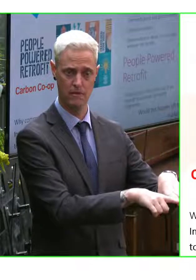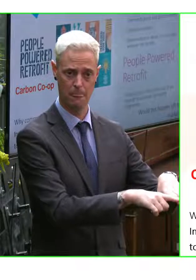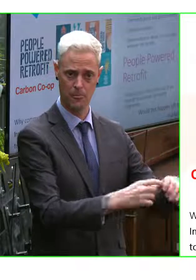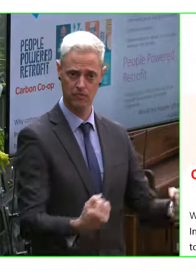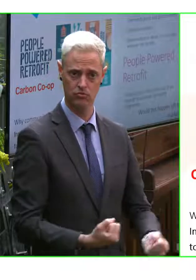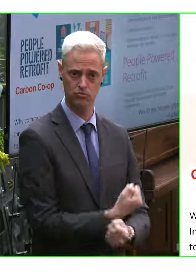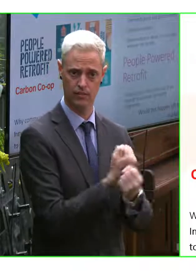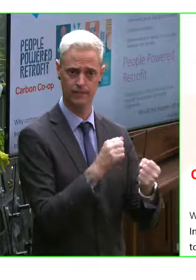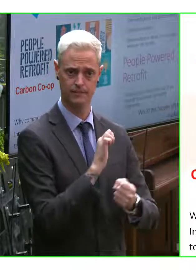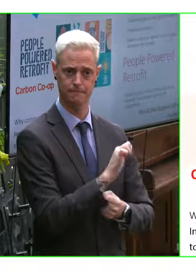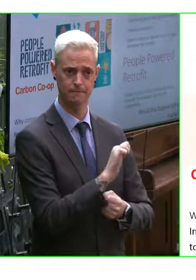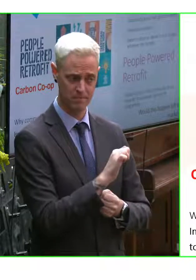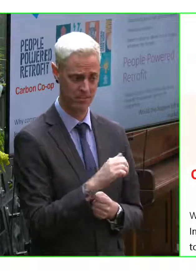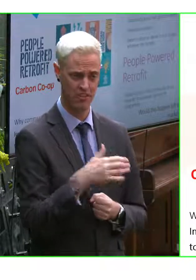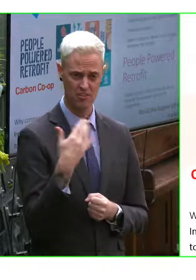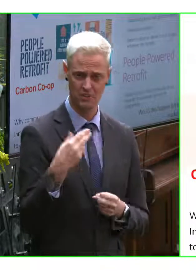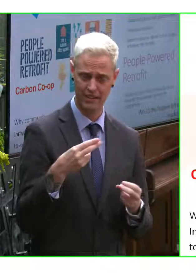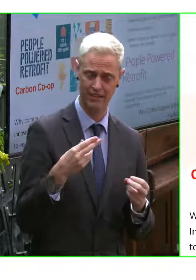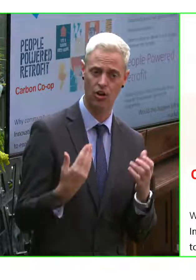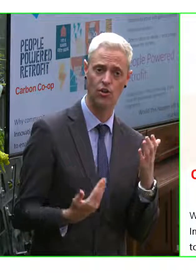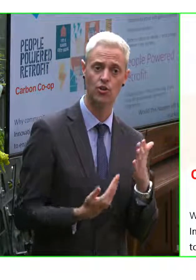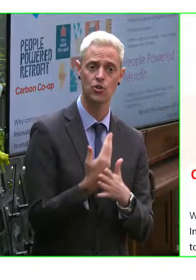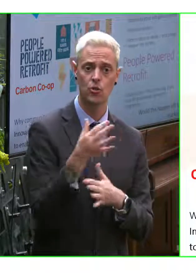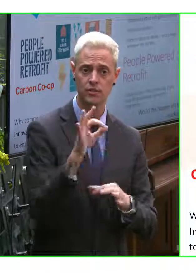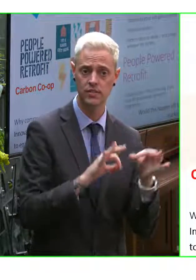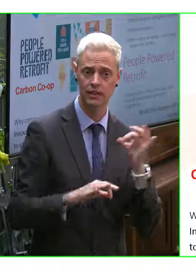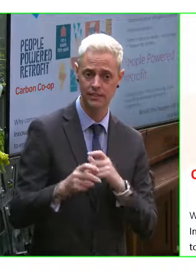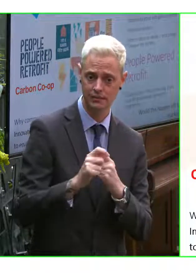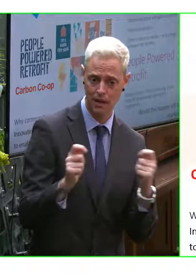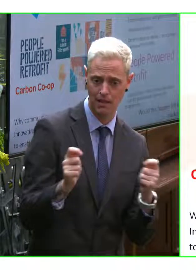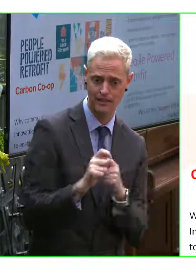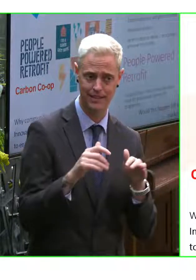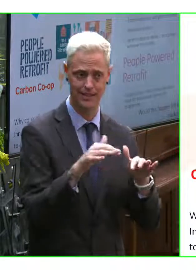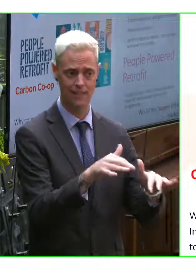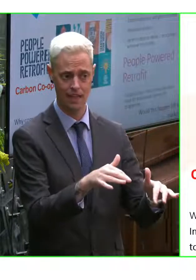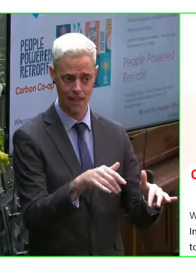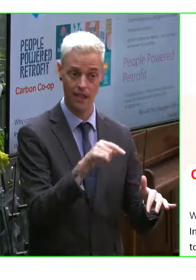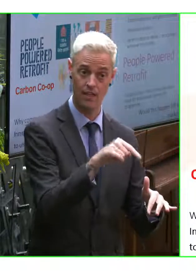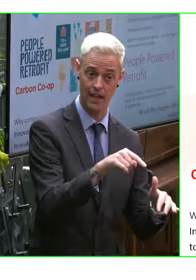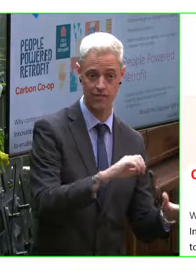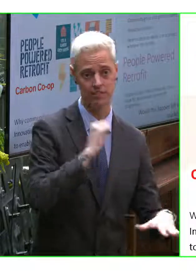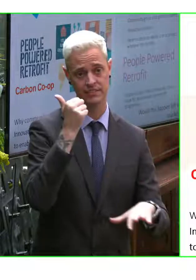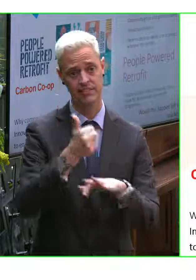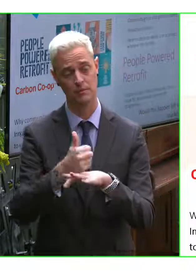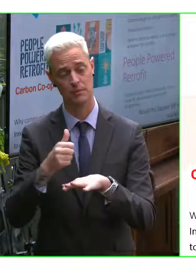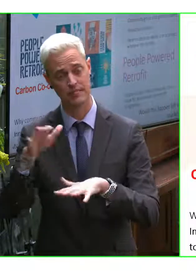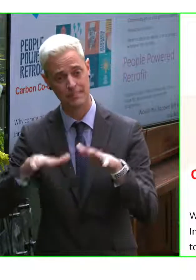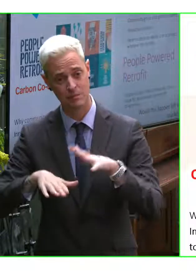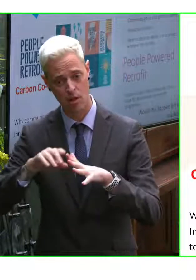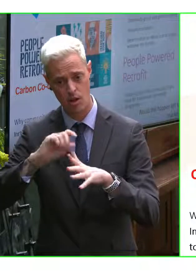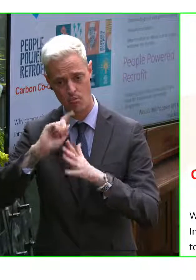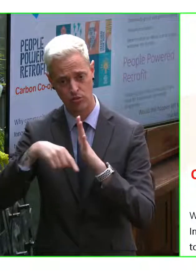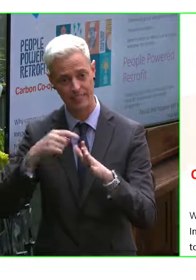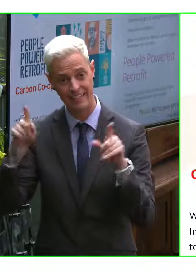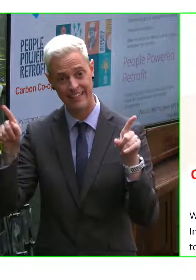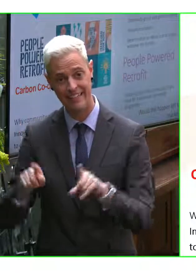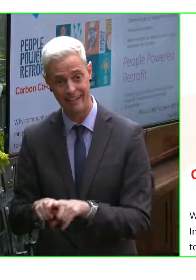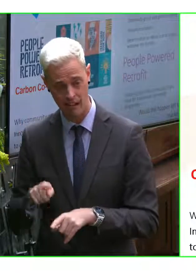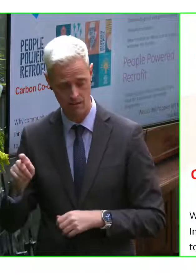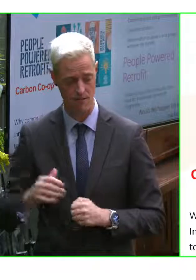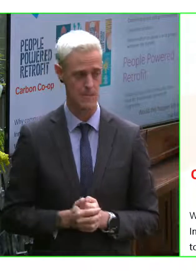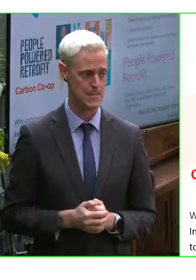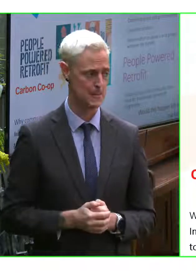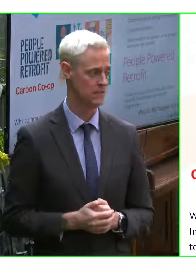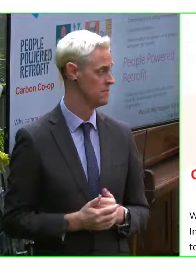born. They've now been on the front of the New Scientist magazine, and they're also doing projects in India. And I can't not mention